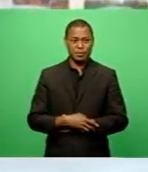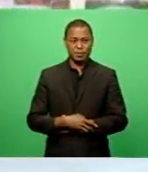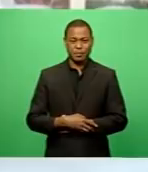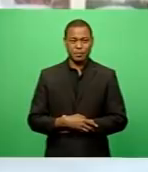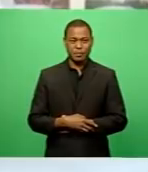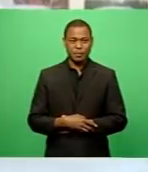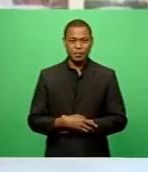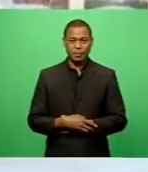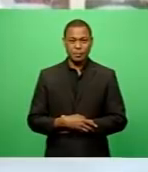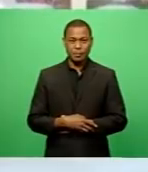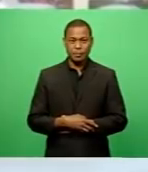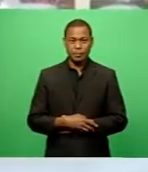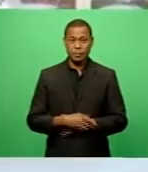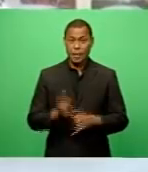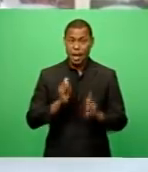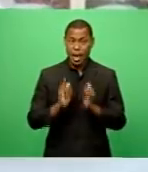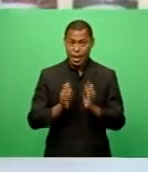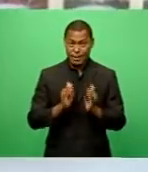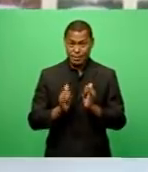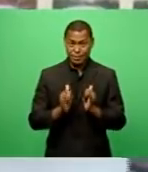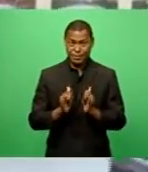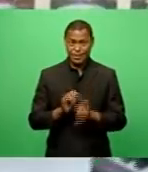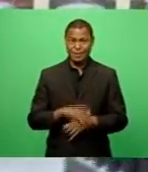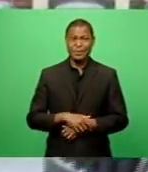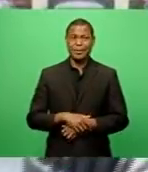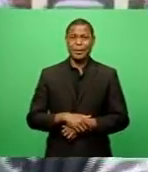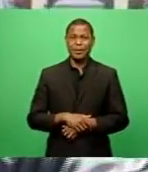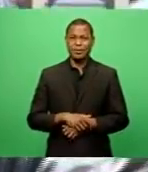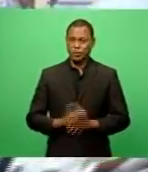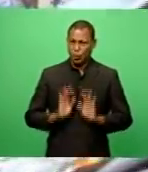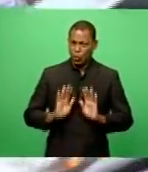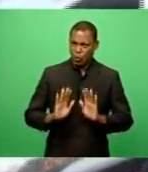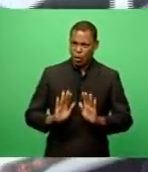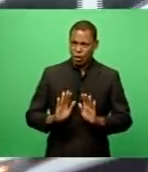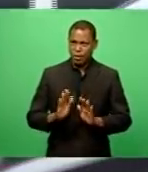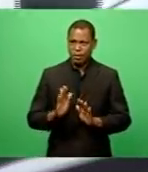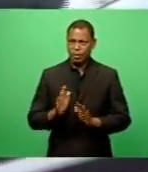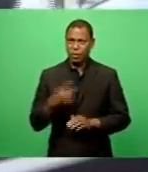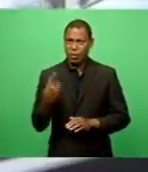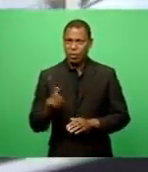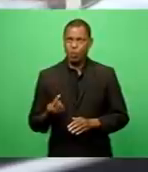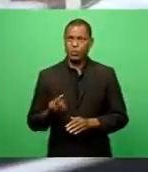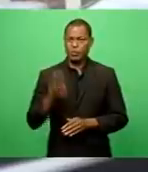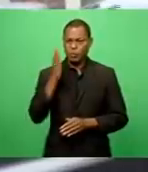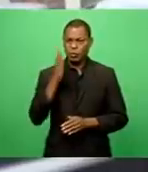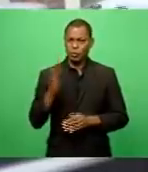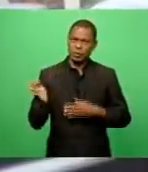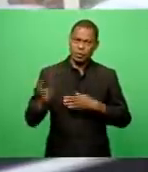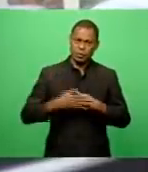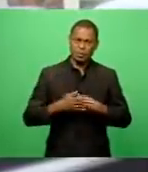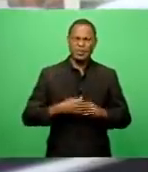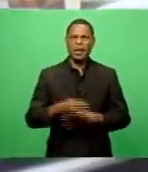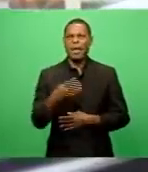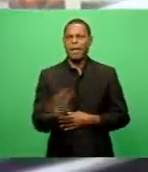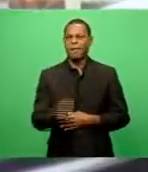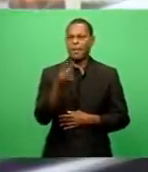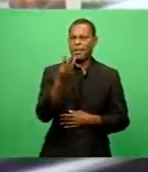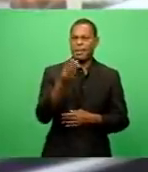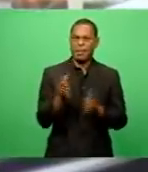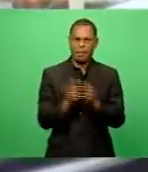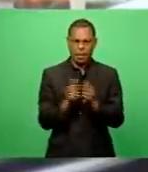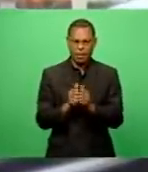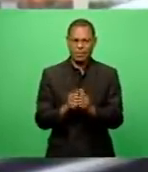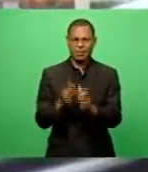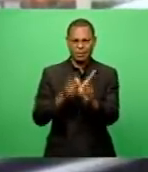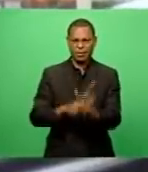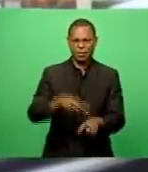for the exams, it was supervised by the supervisor. So schools are closed now, but we still have 3 pending papers, year 12 and